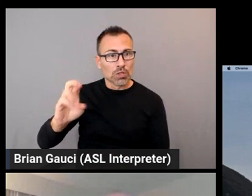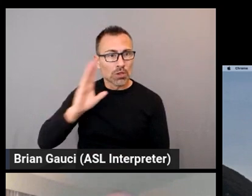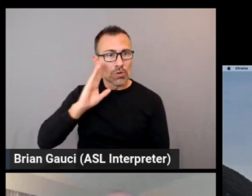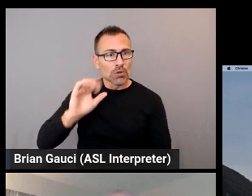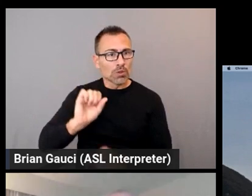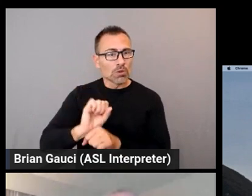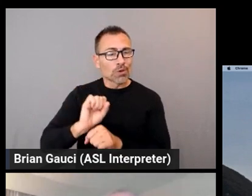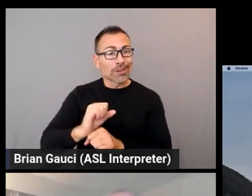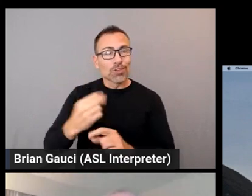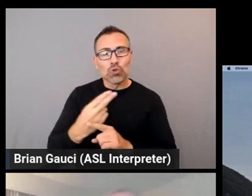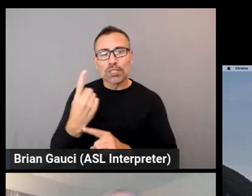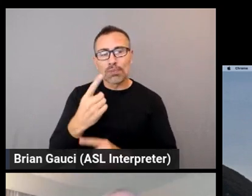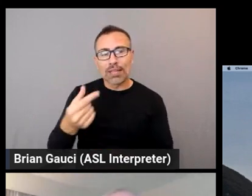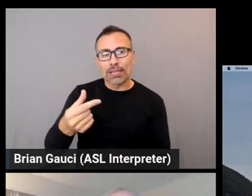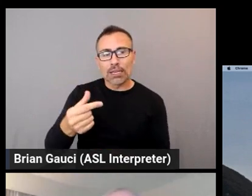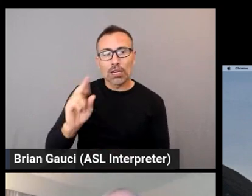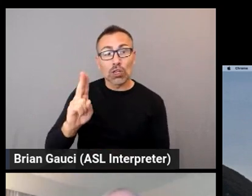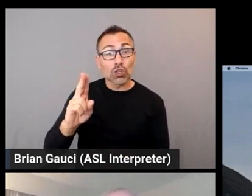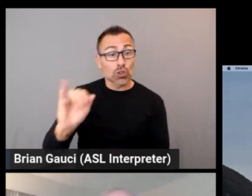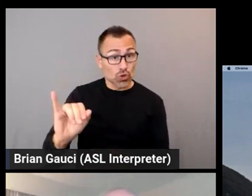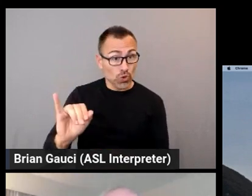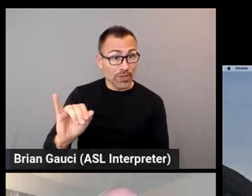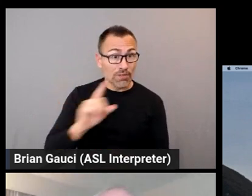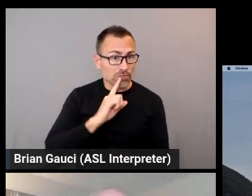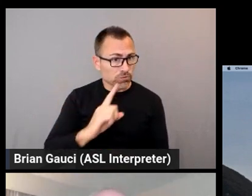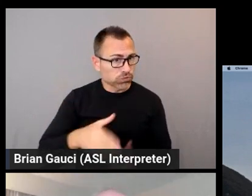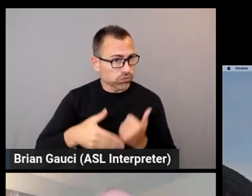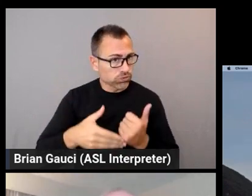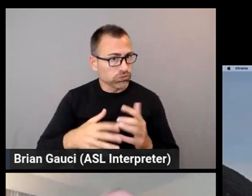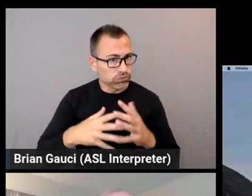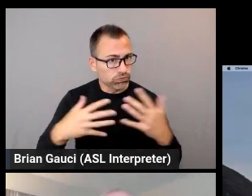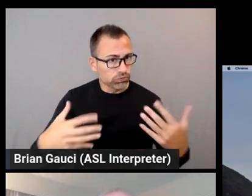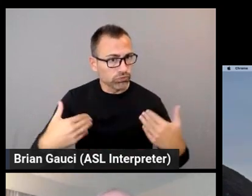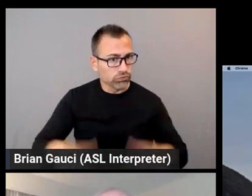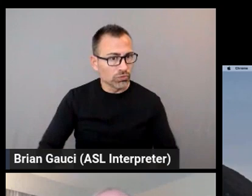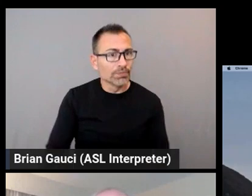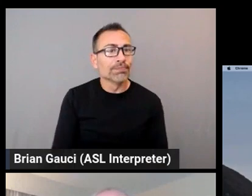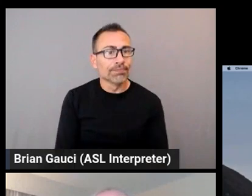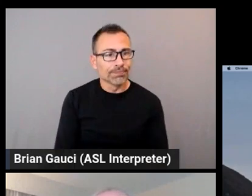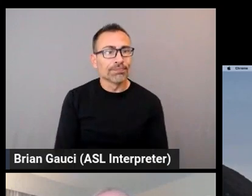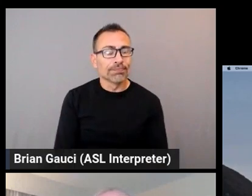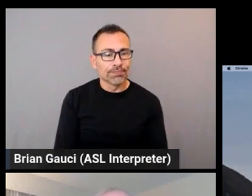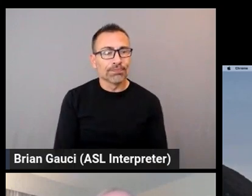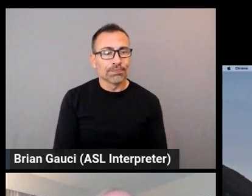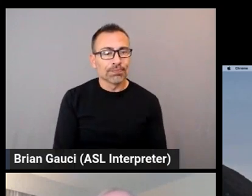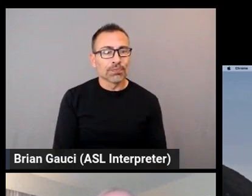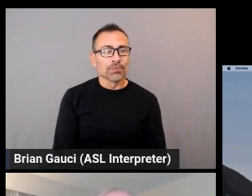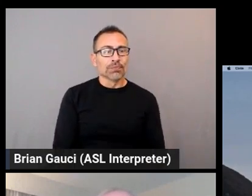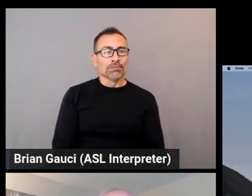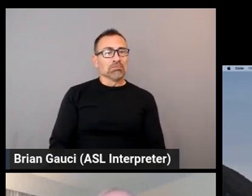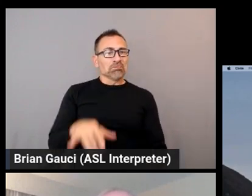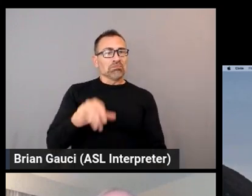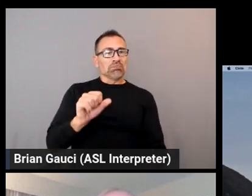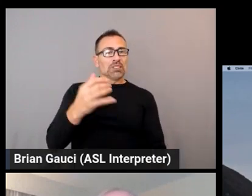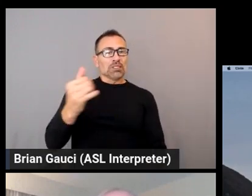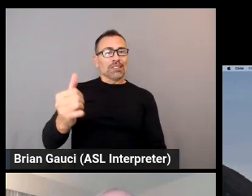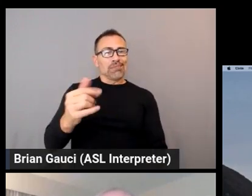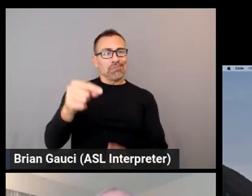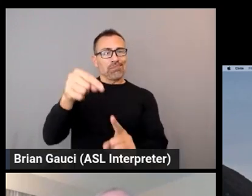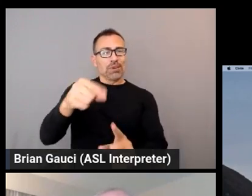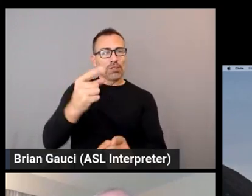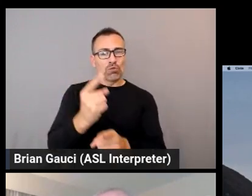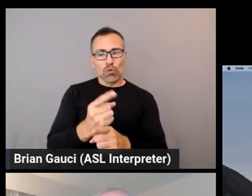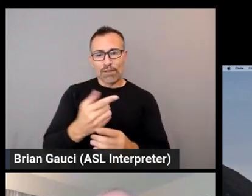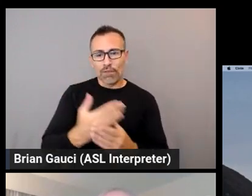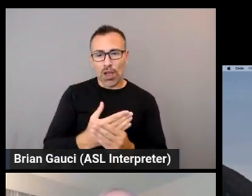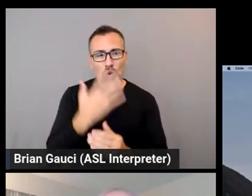like a GUI really does help a lot. Yeah. Yeah, so I've pointed at the right file just so you can